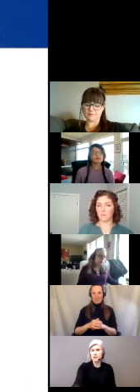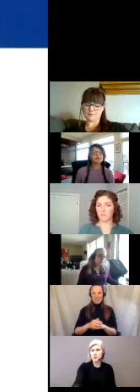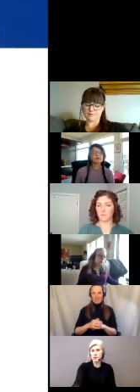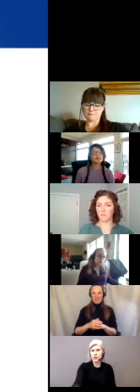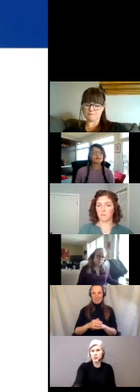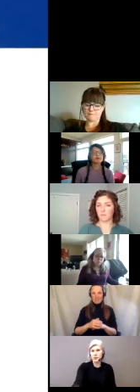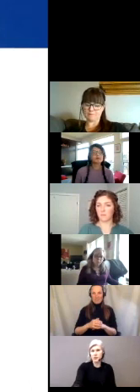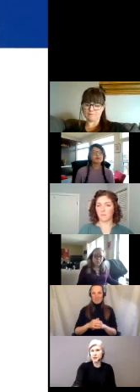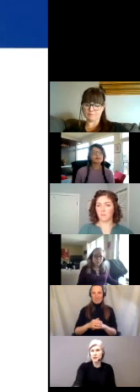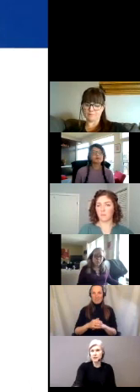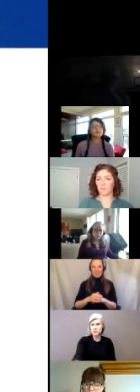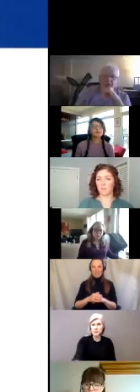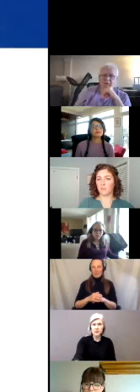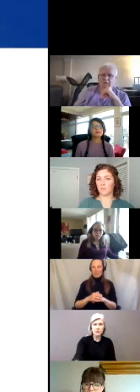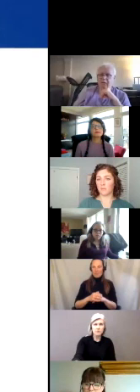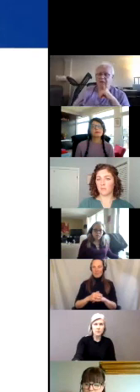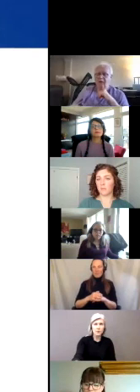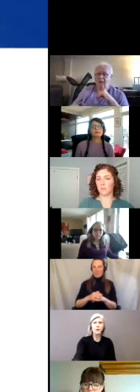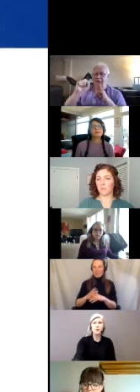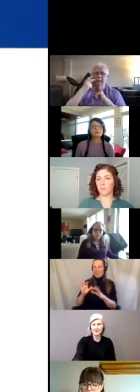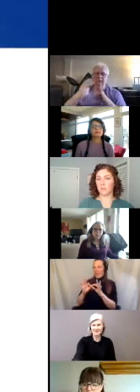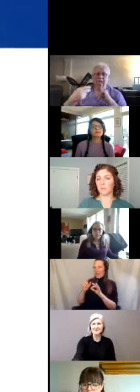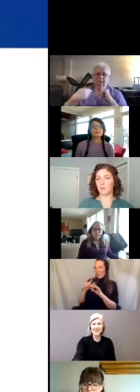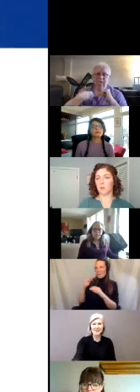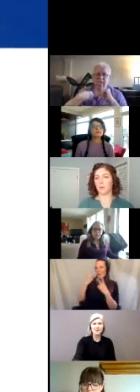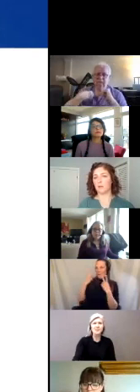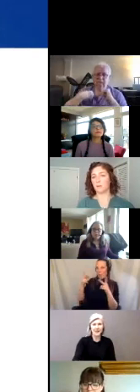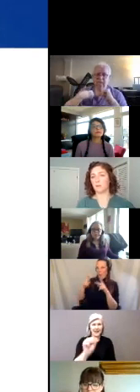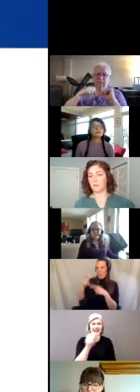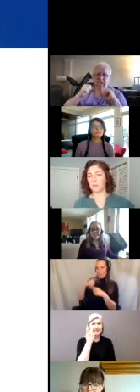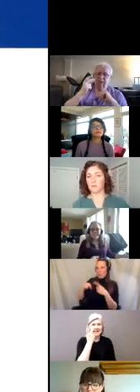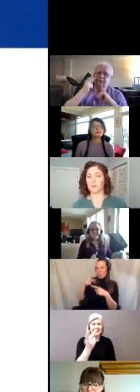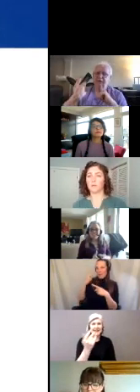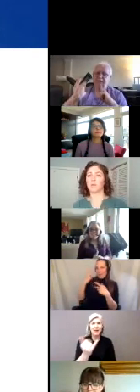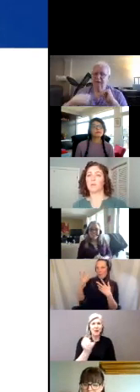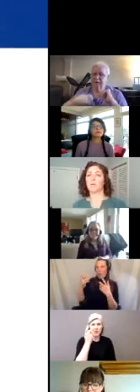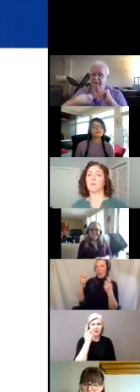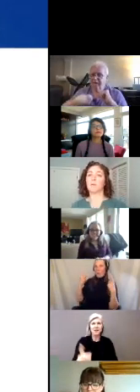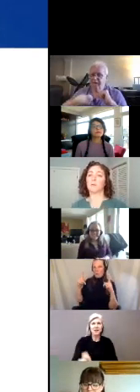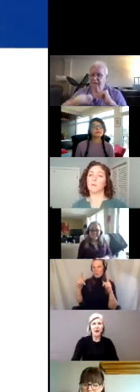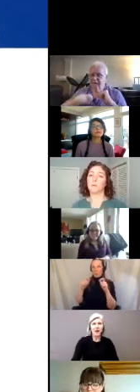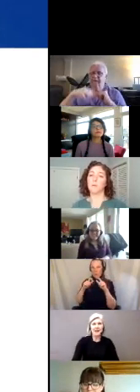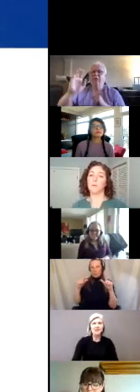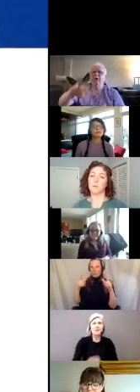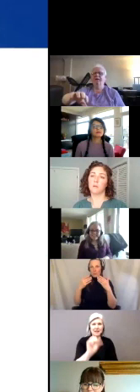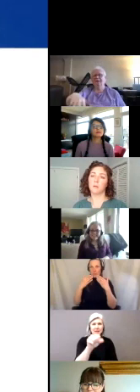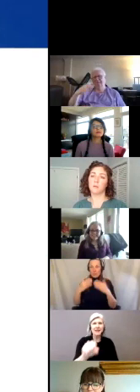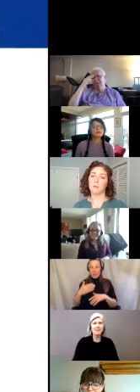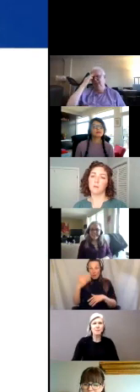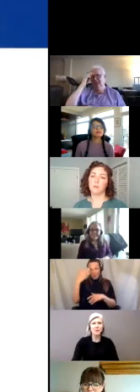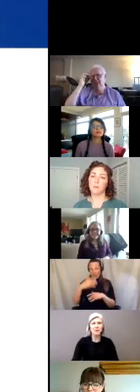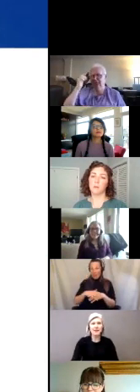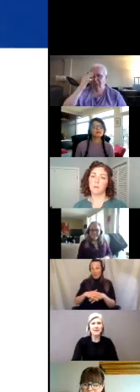For the interpreter, I don't see the, oh, thank you. Thank you. Hi, can you see